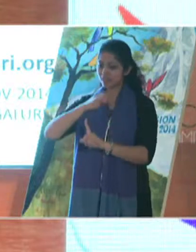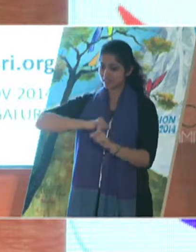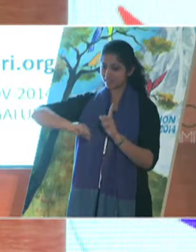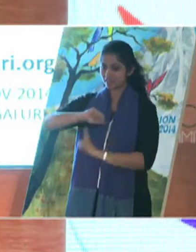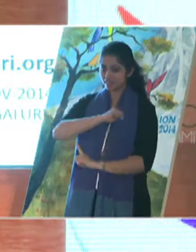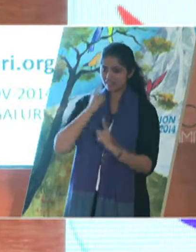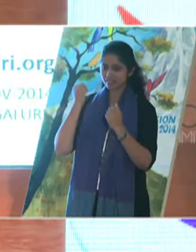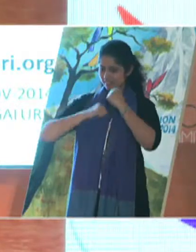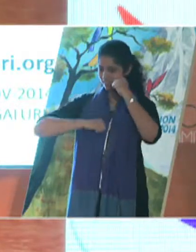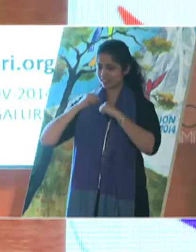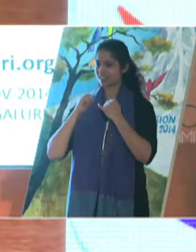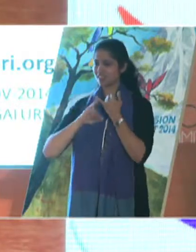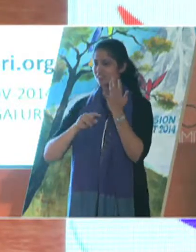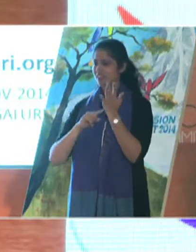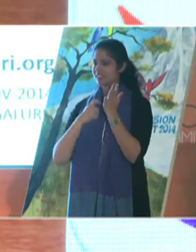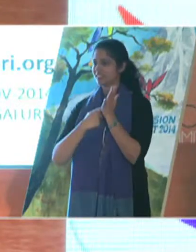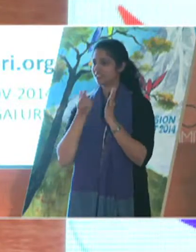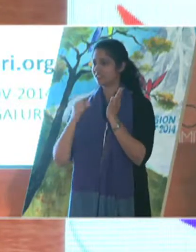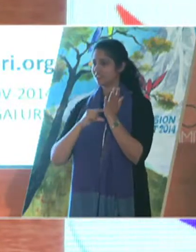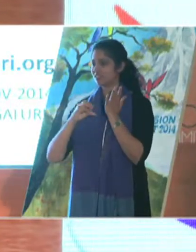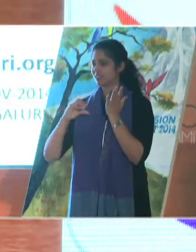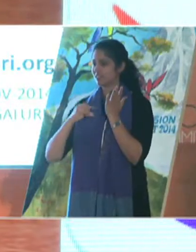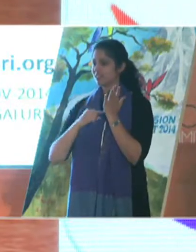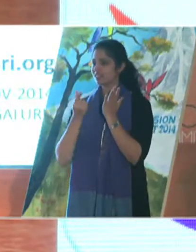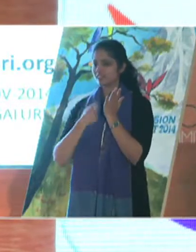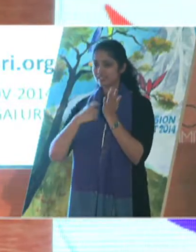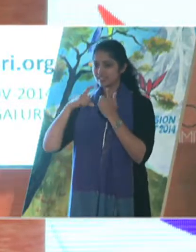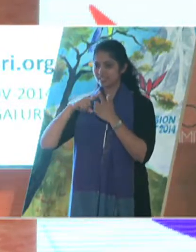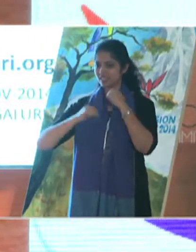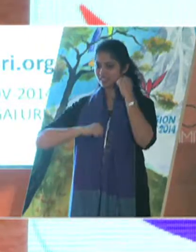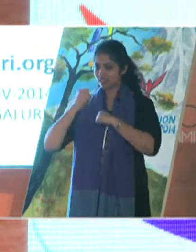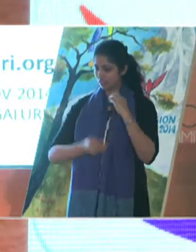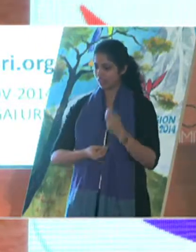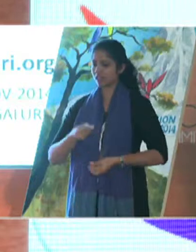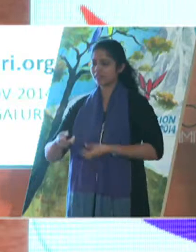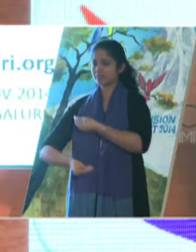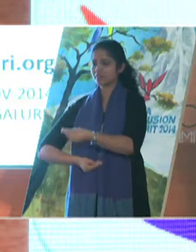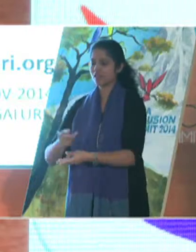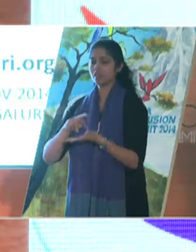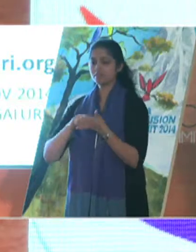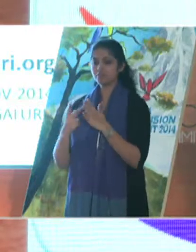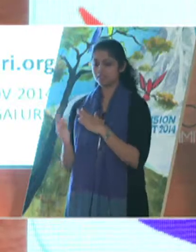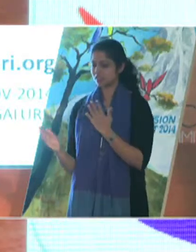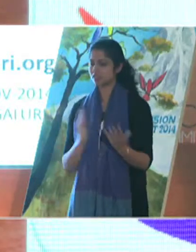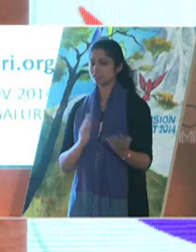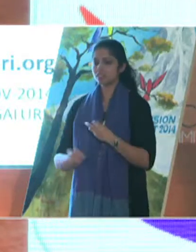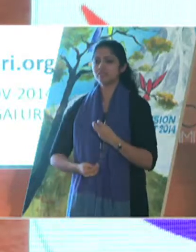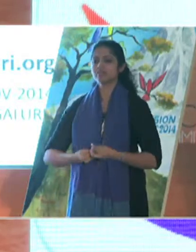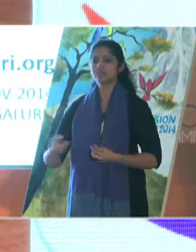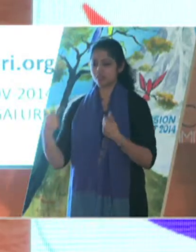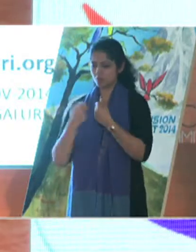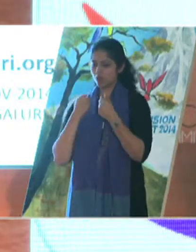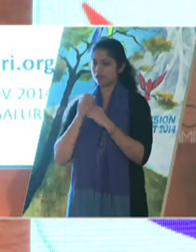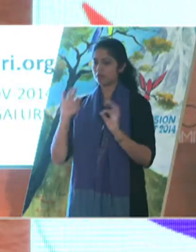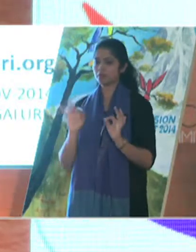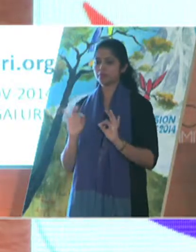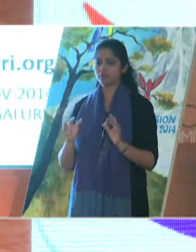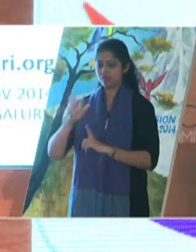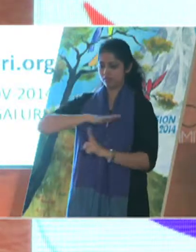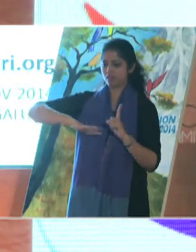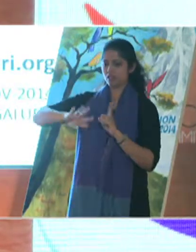changed into a social impact. We can do better on our planet. We can do better. So we have to